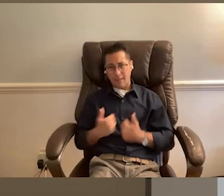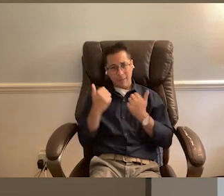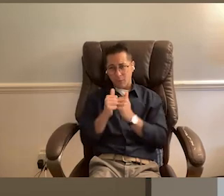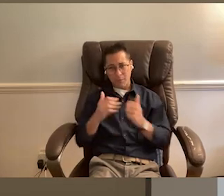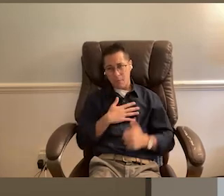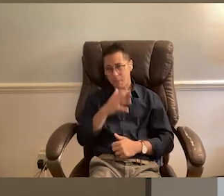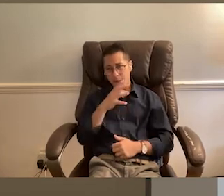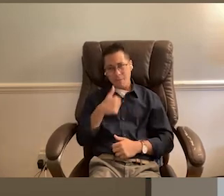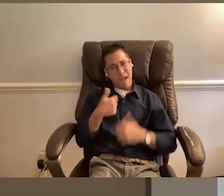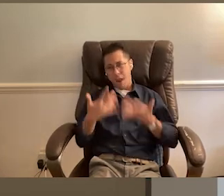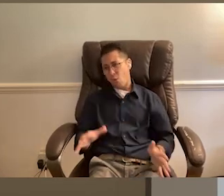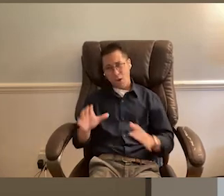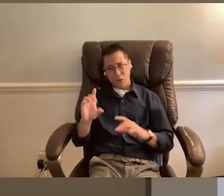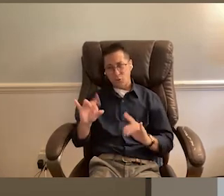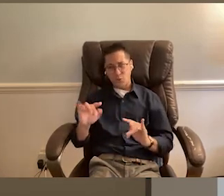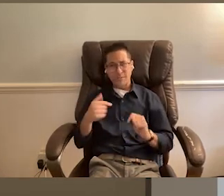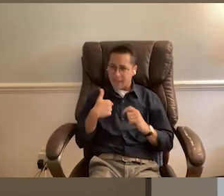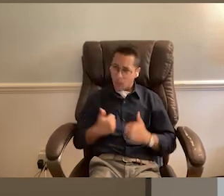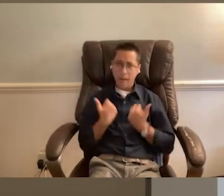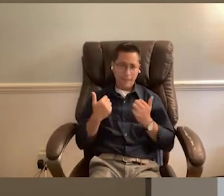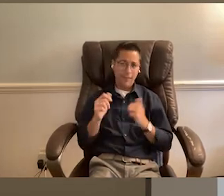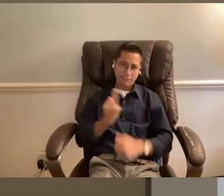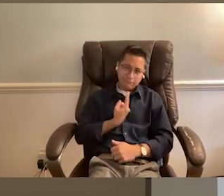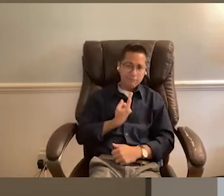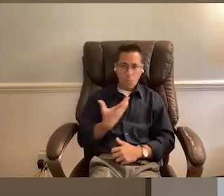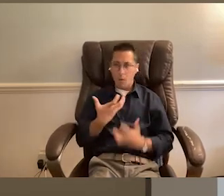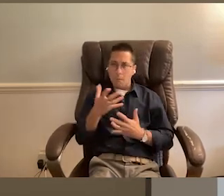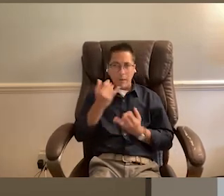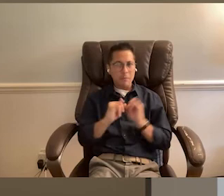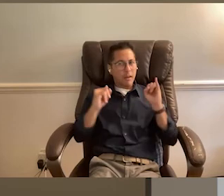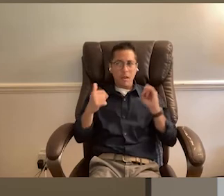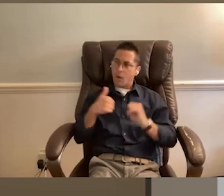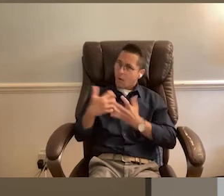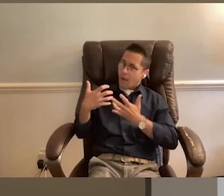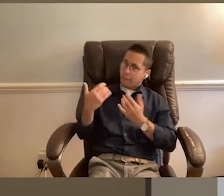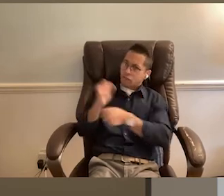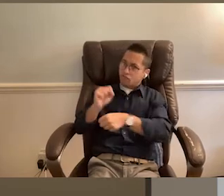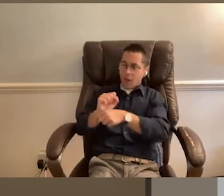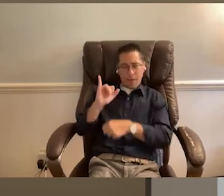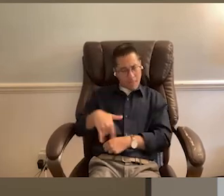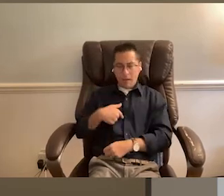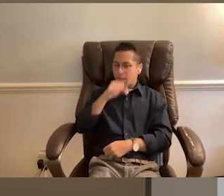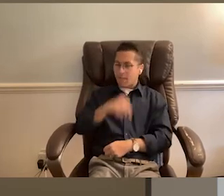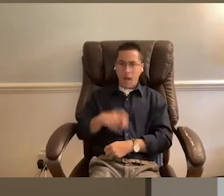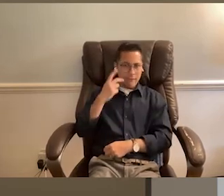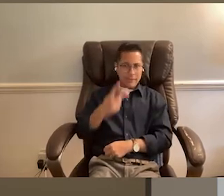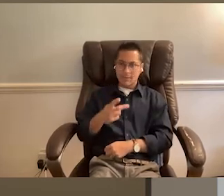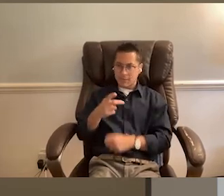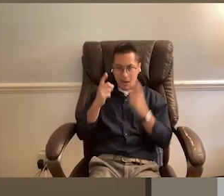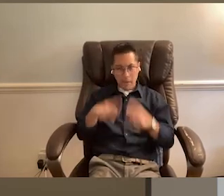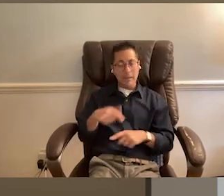After graduating, a lot of our students live independently. They live in apartments. The Art Jacksonville Village, again, it's like a